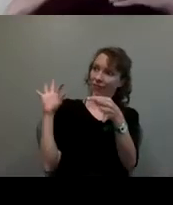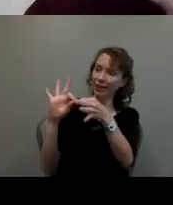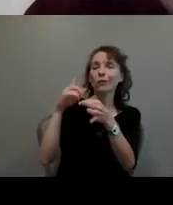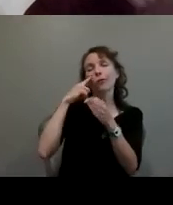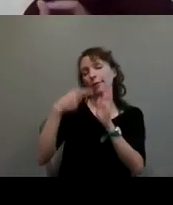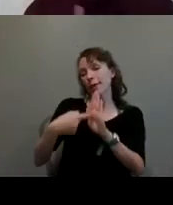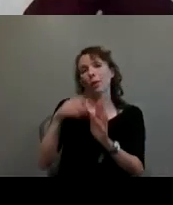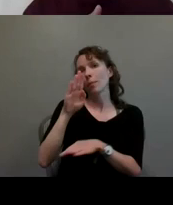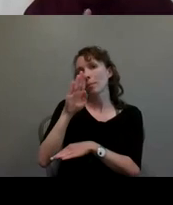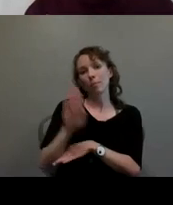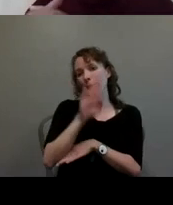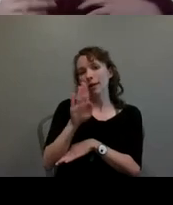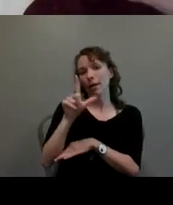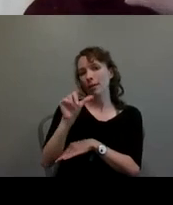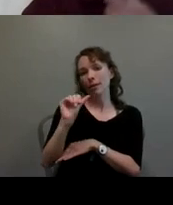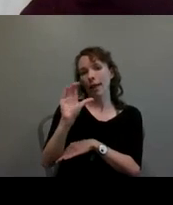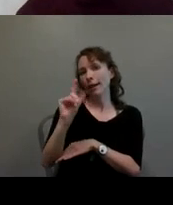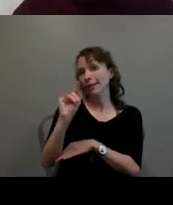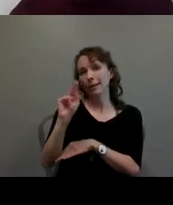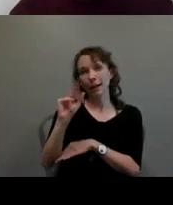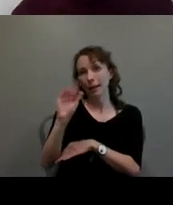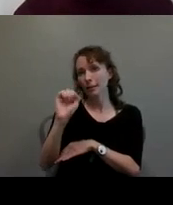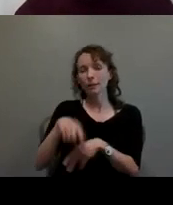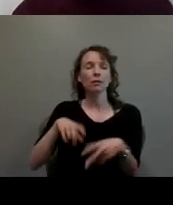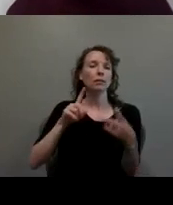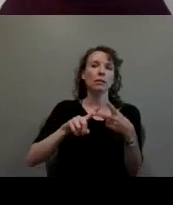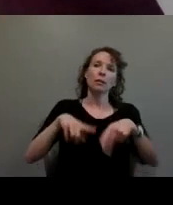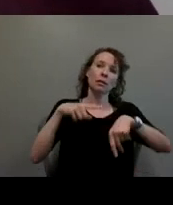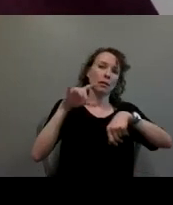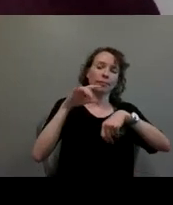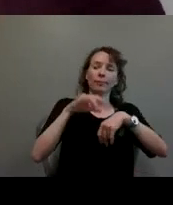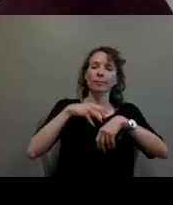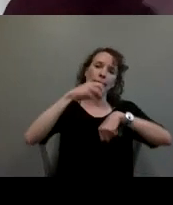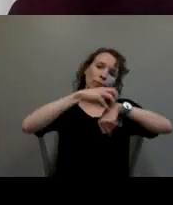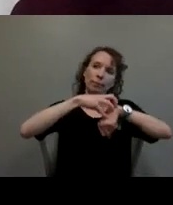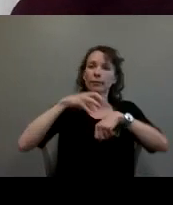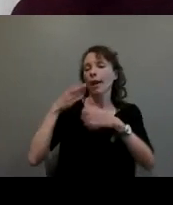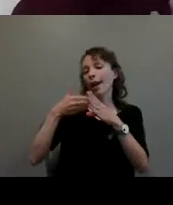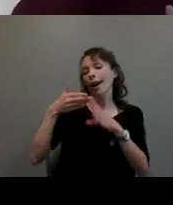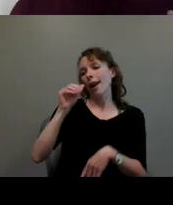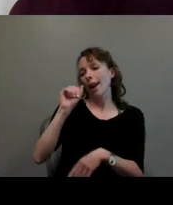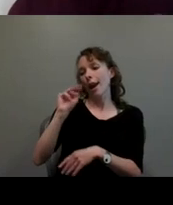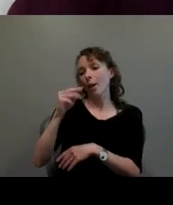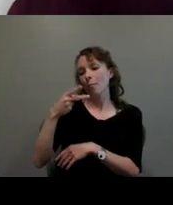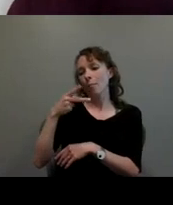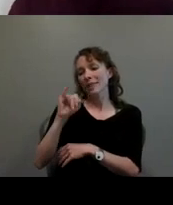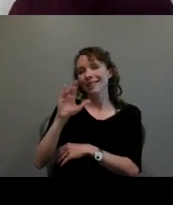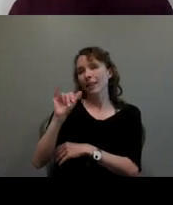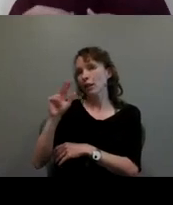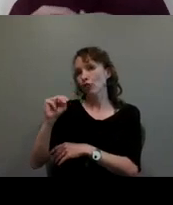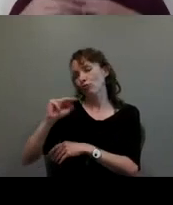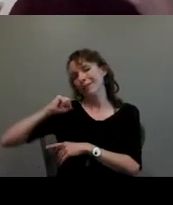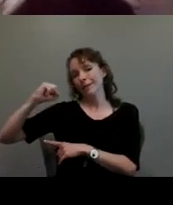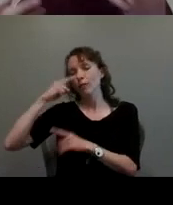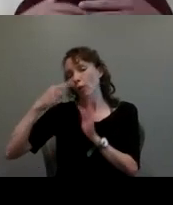beta-lactamase, you look at ampicillin resistance, for example. But in many cases, across many natural